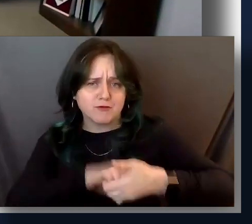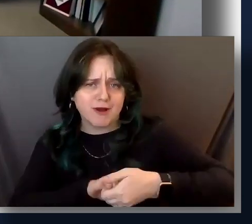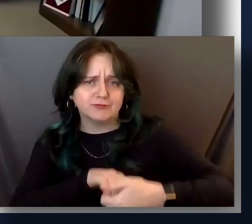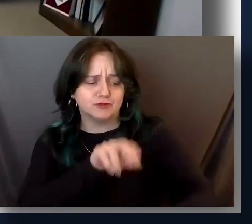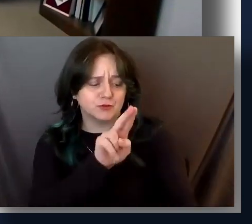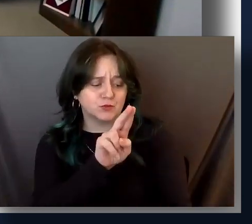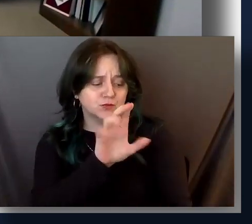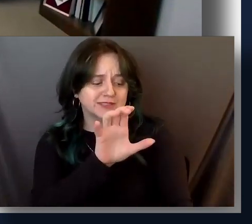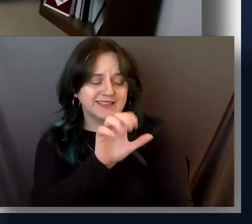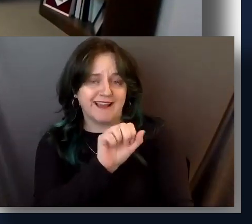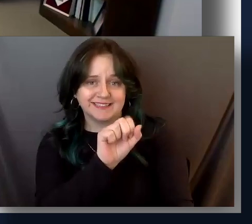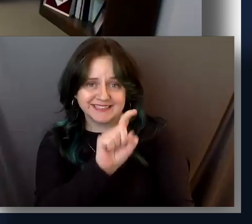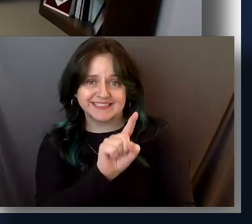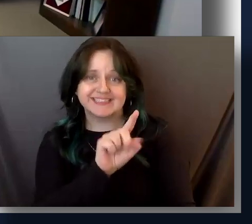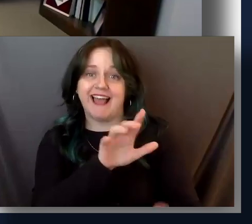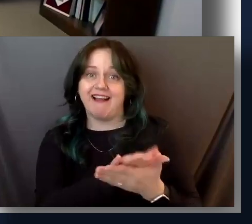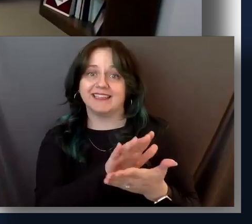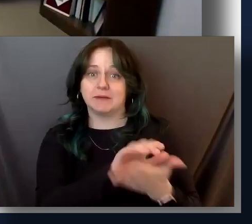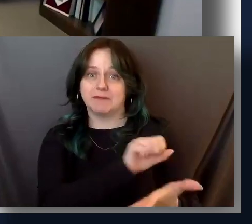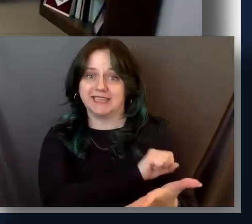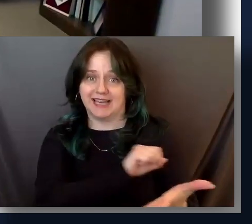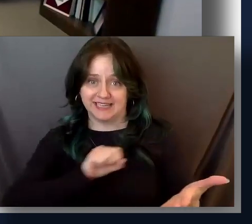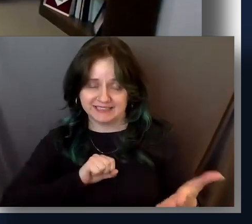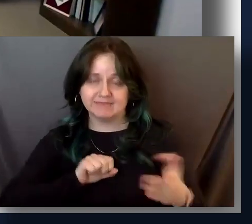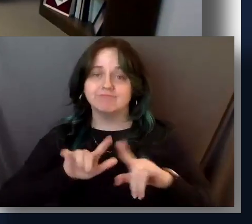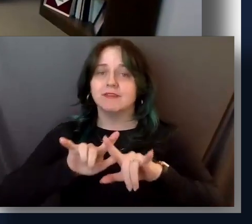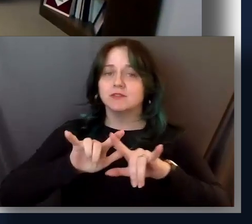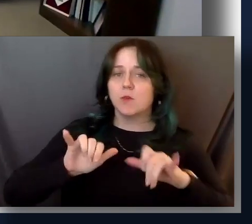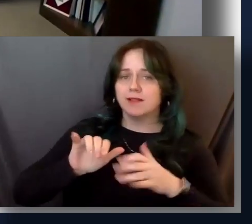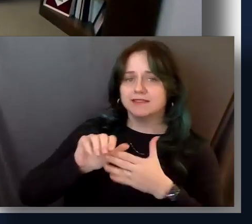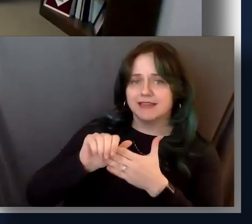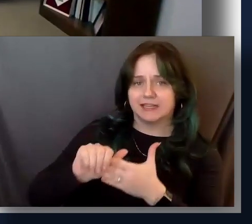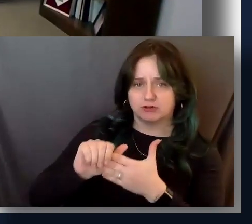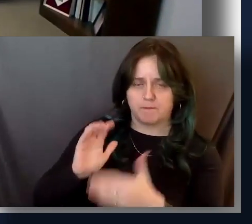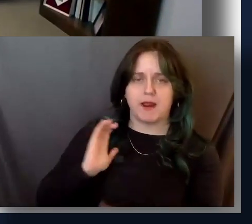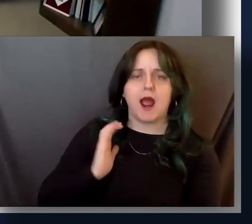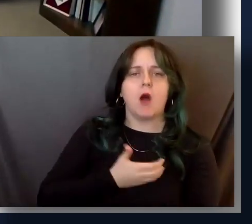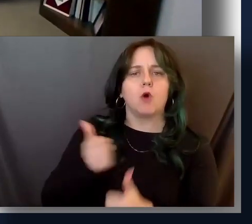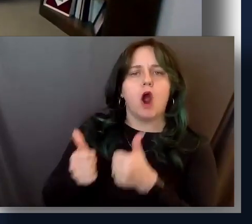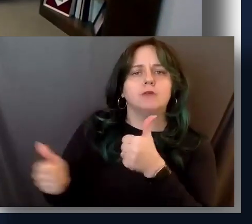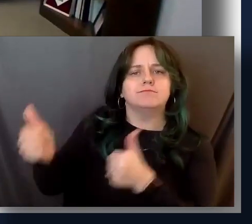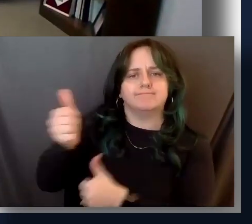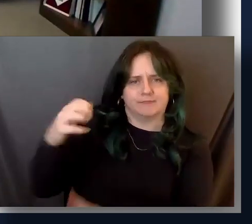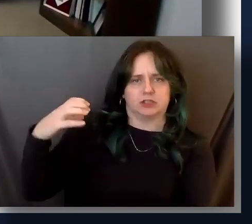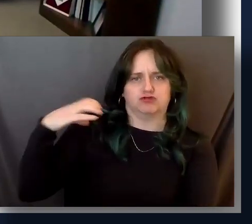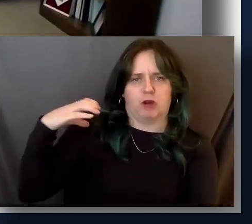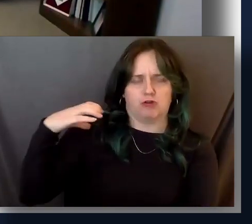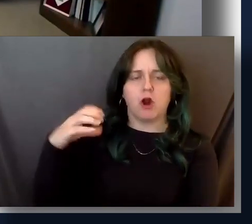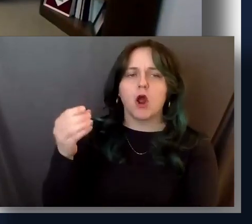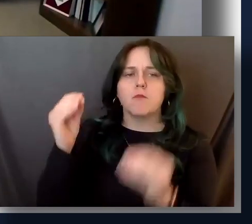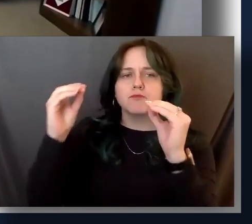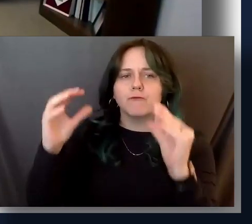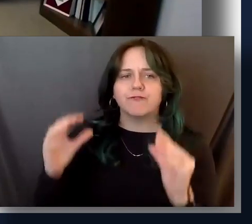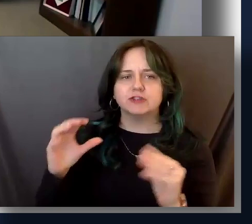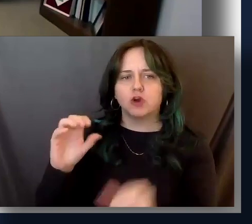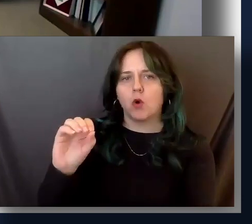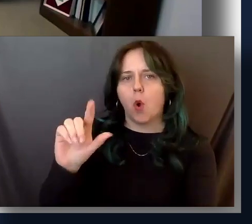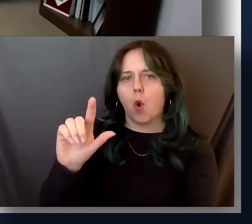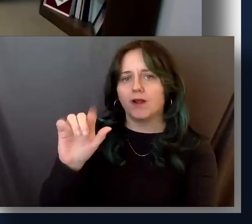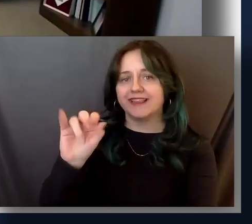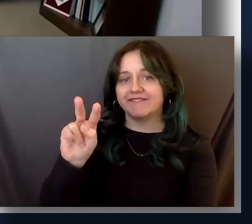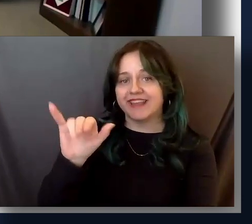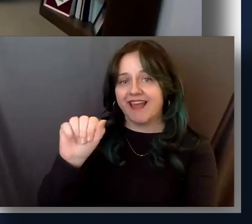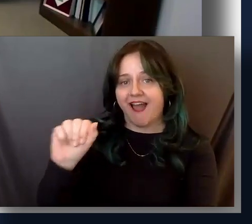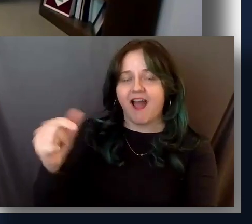for this collaboration with UC San Diego's Academic Senate and for the leadership of our current Senate Chair, Professor